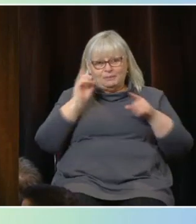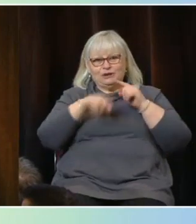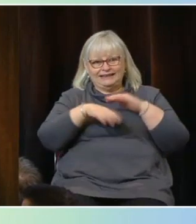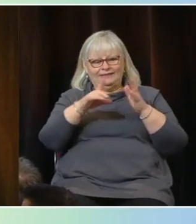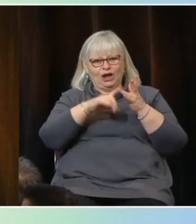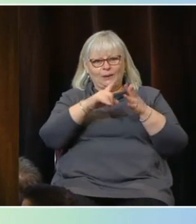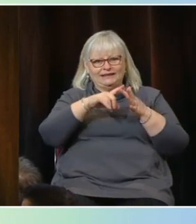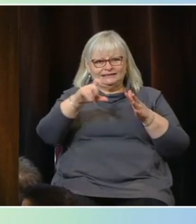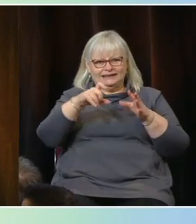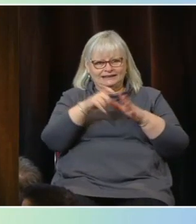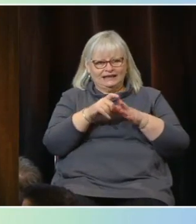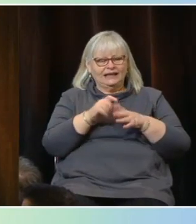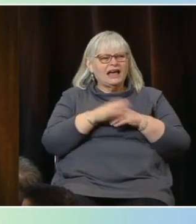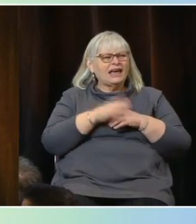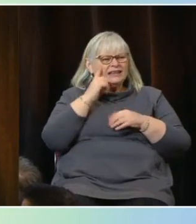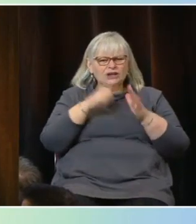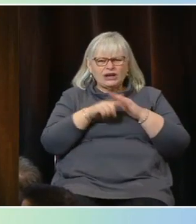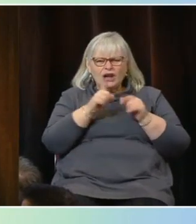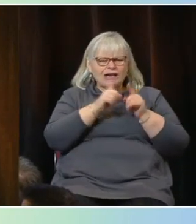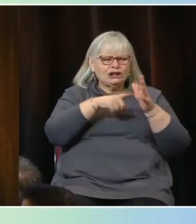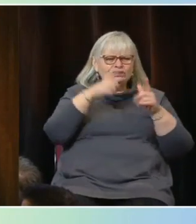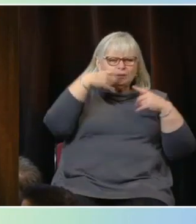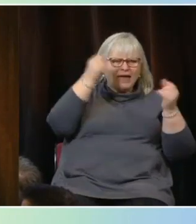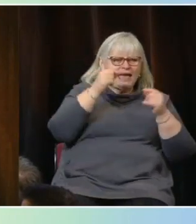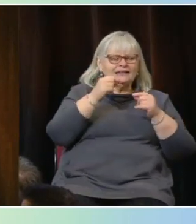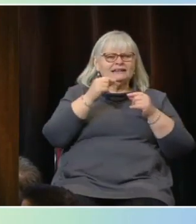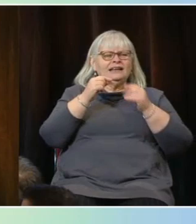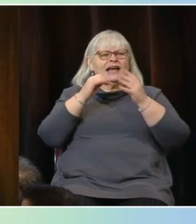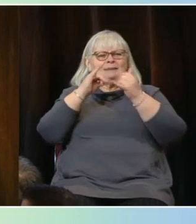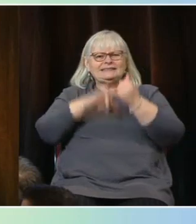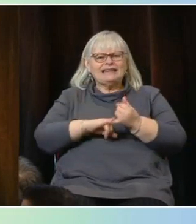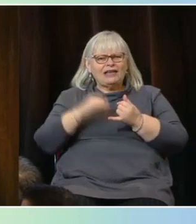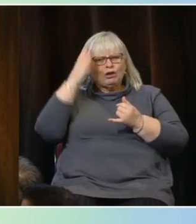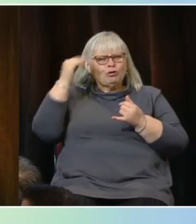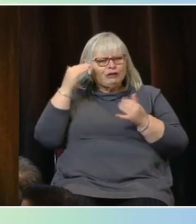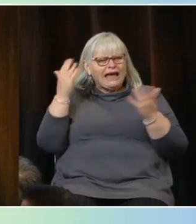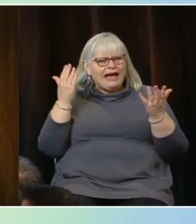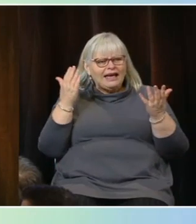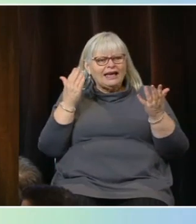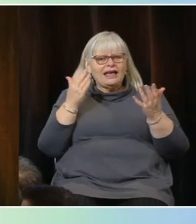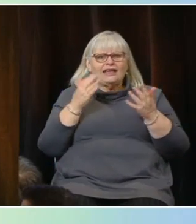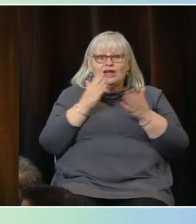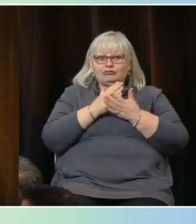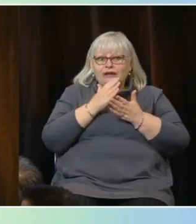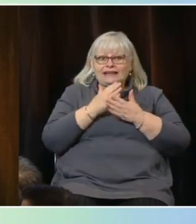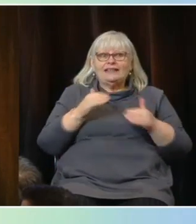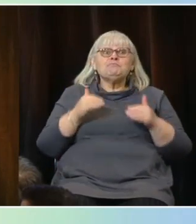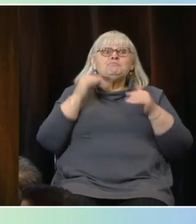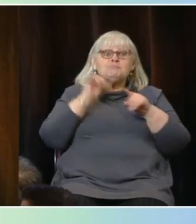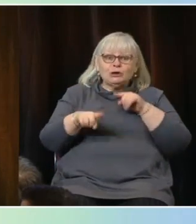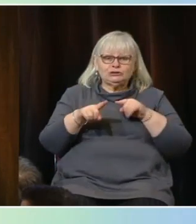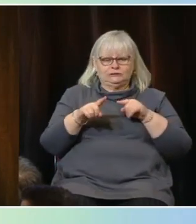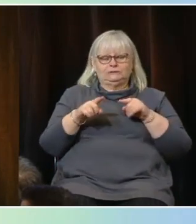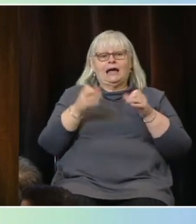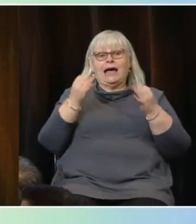indeed we lag only a few countries such as Japan and South Korea in the relatively large premium of unpaid work done by women